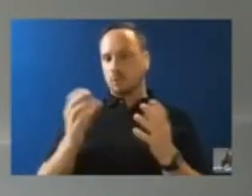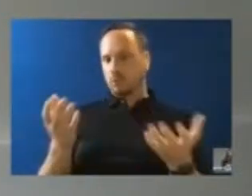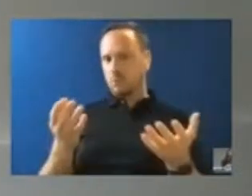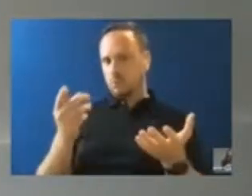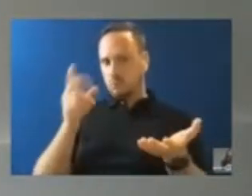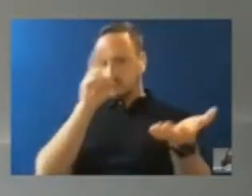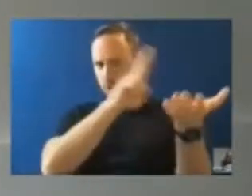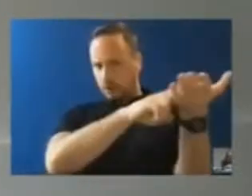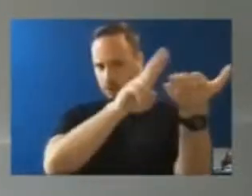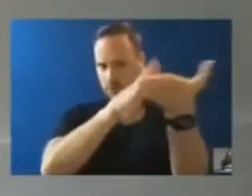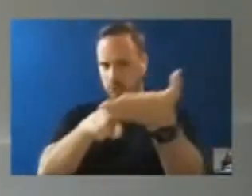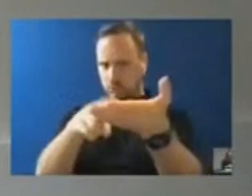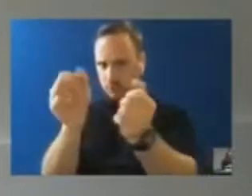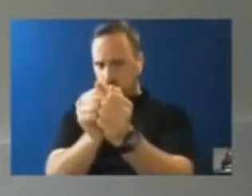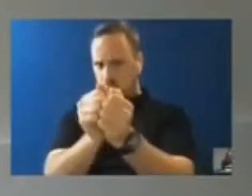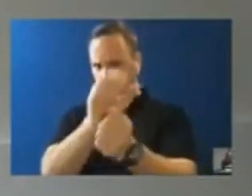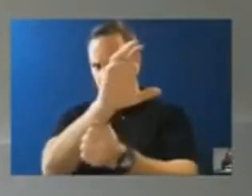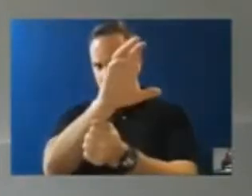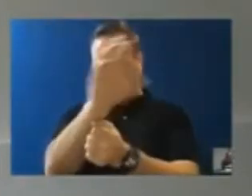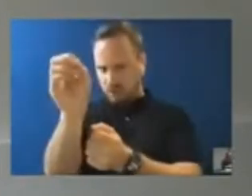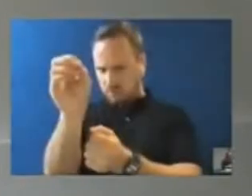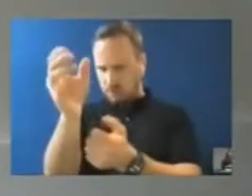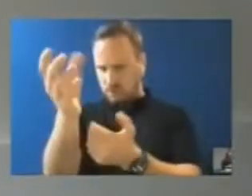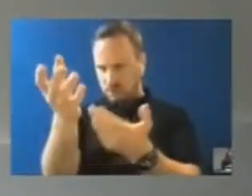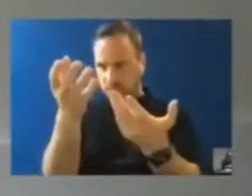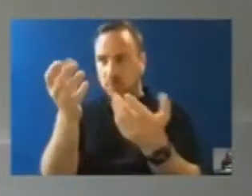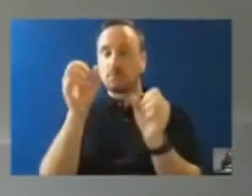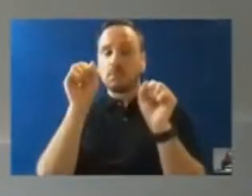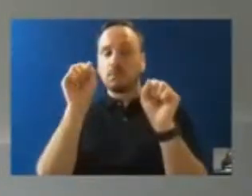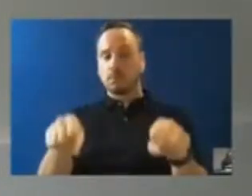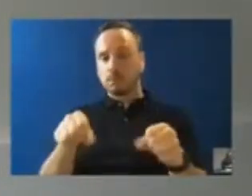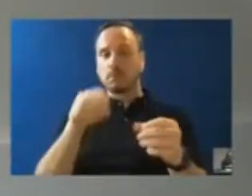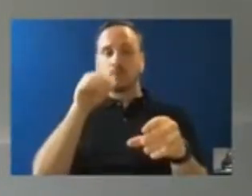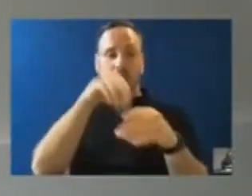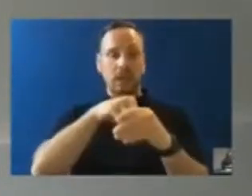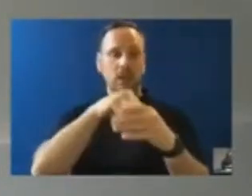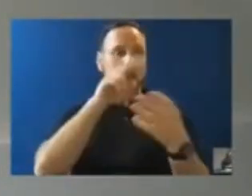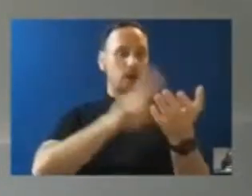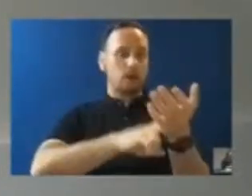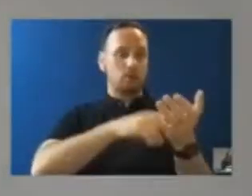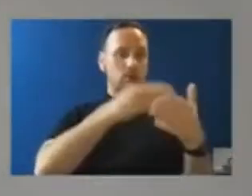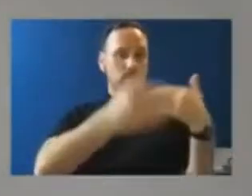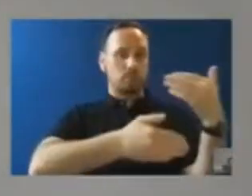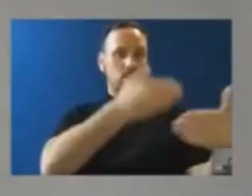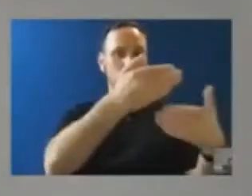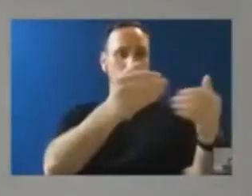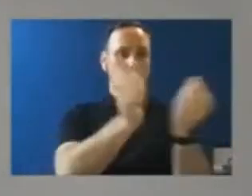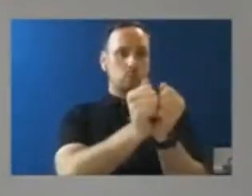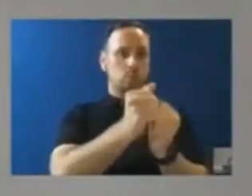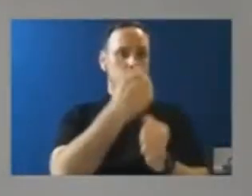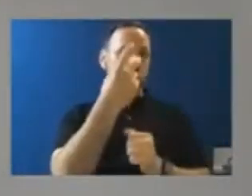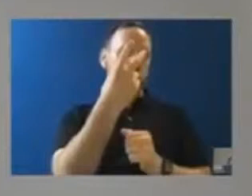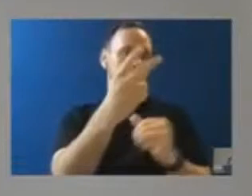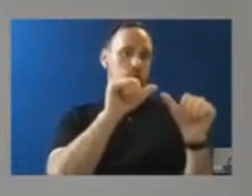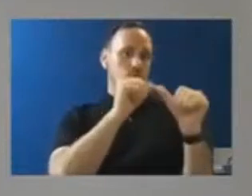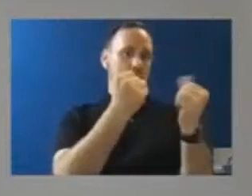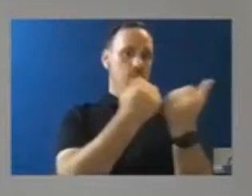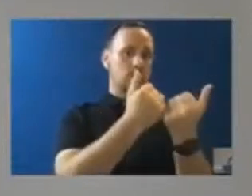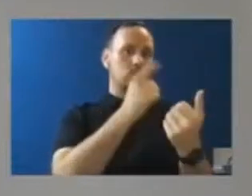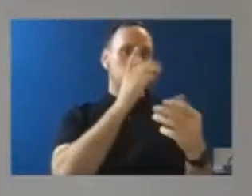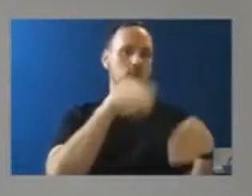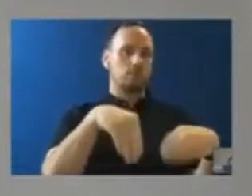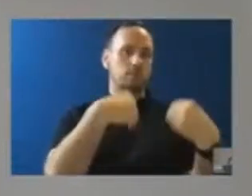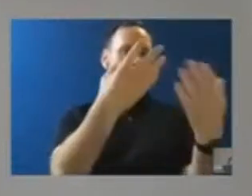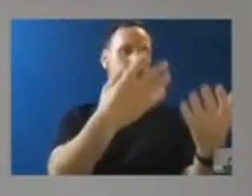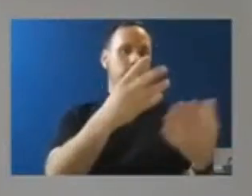We are able to contract, we are in contract processes with 2 of our agencies that provide LPN support, yes.